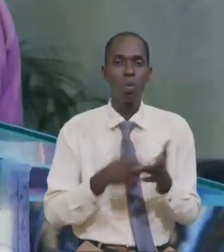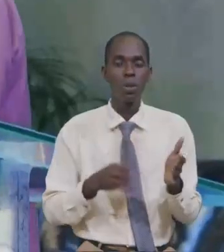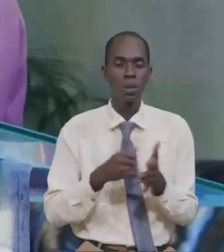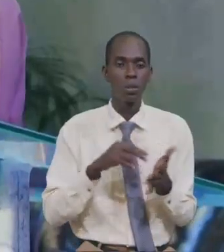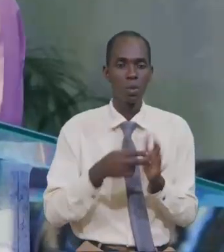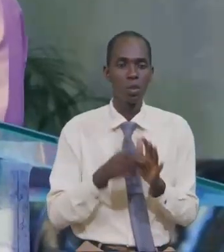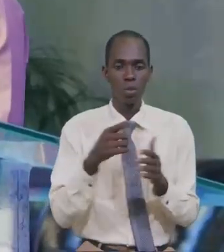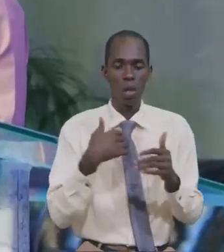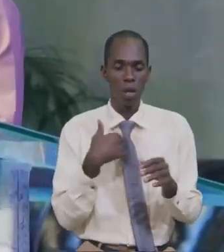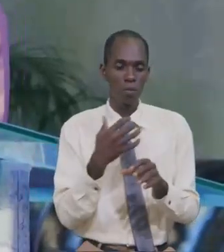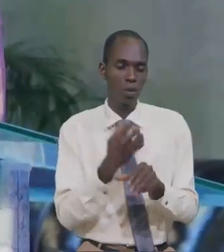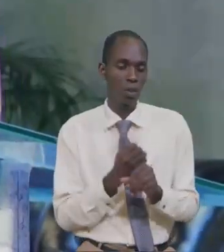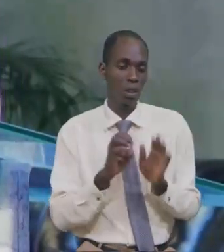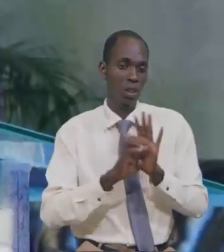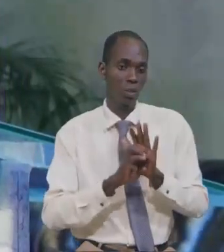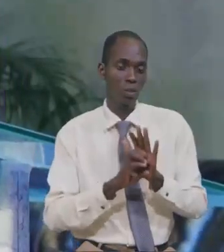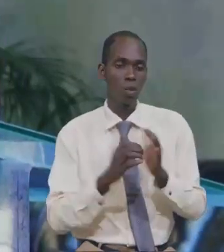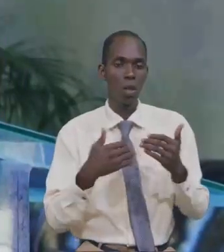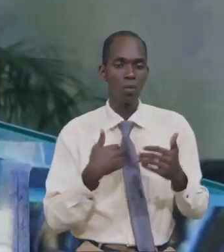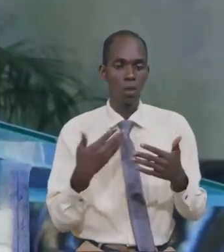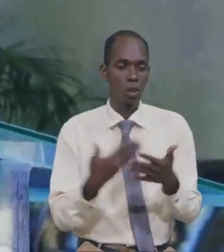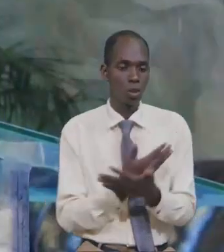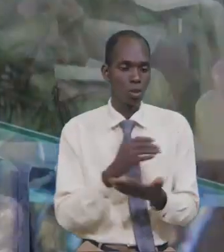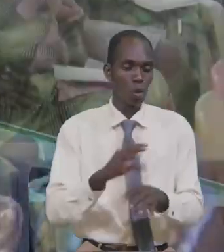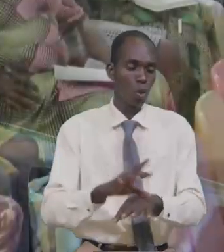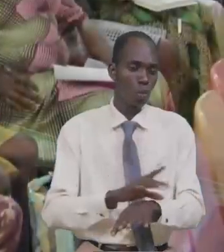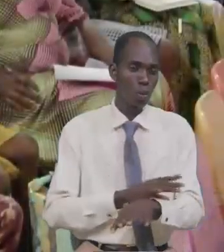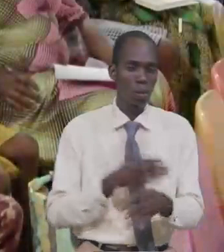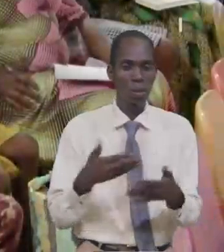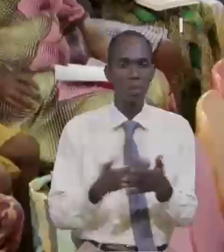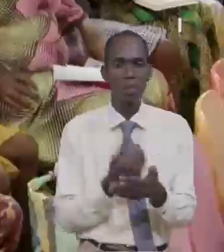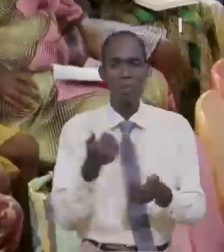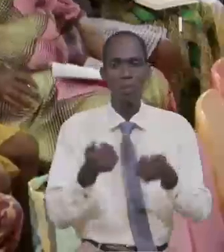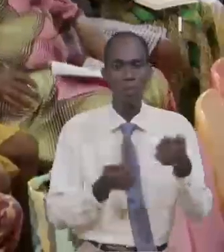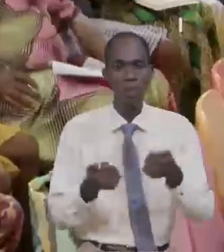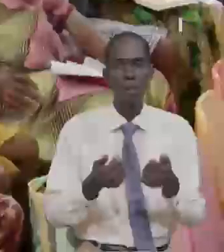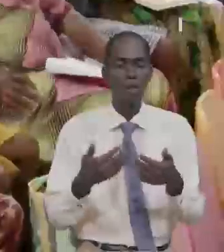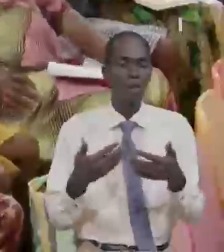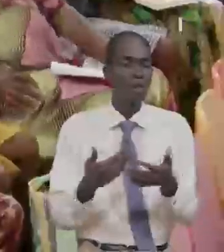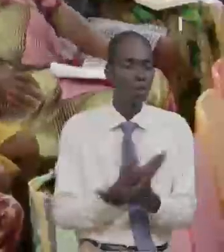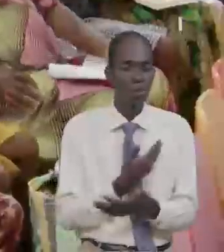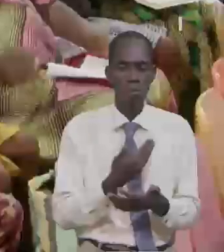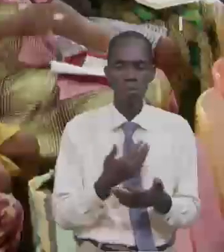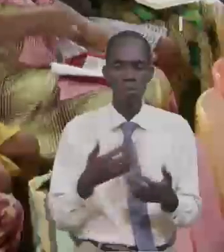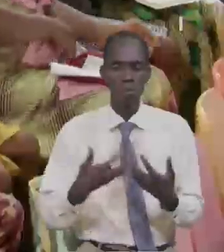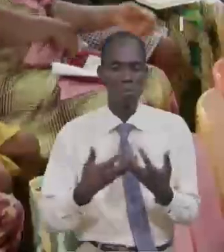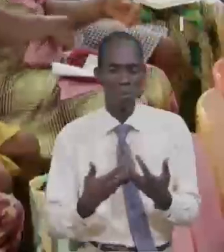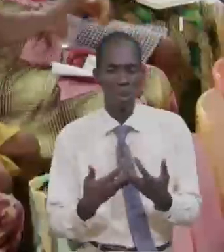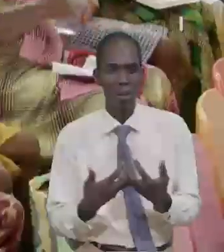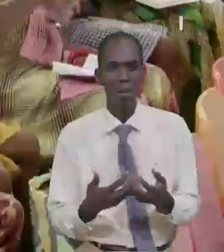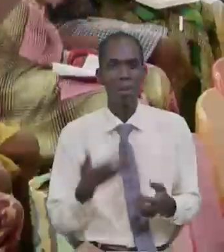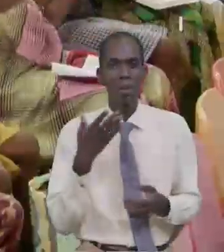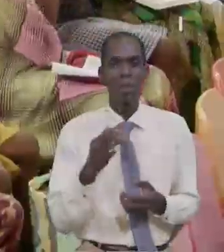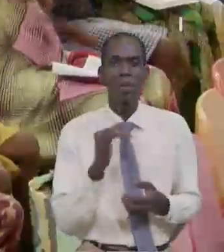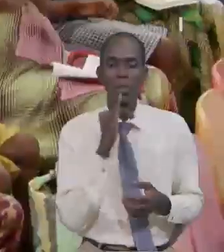machinery. There is a workbook, or there is a book that comes with that, that gives you all that